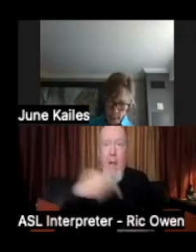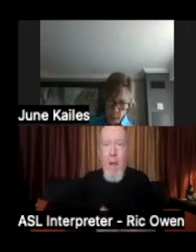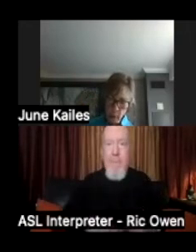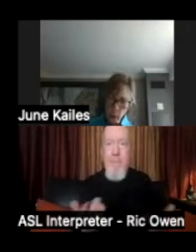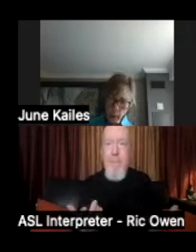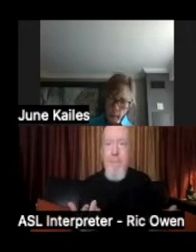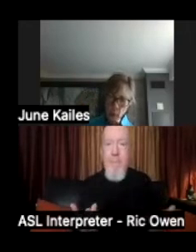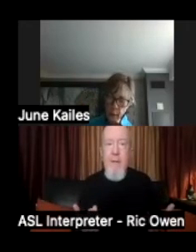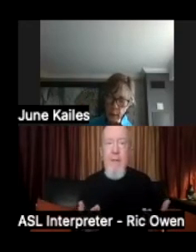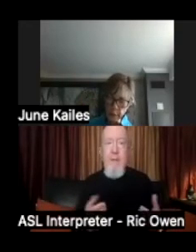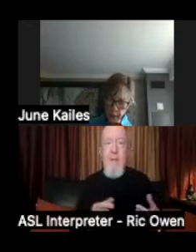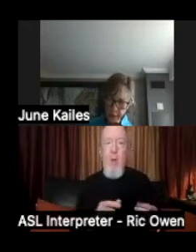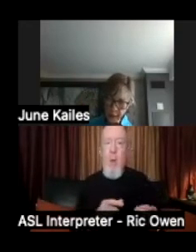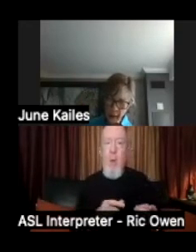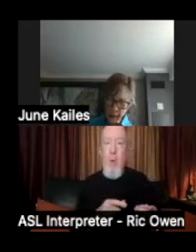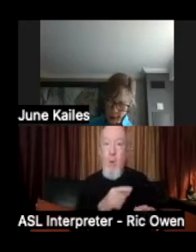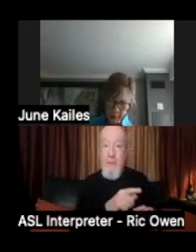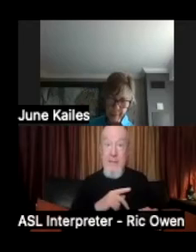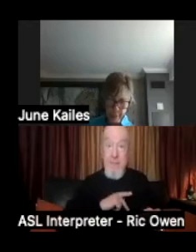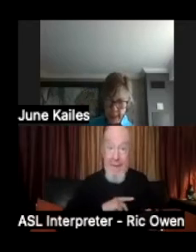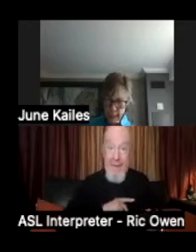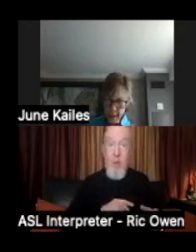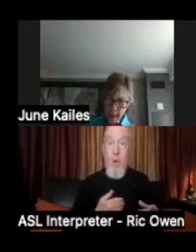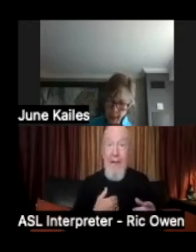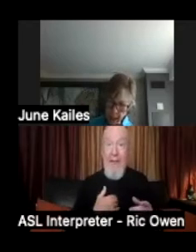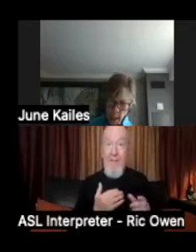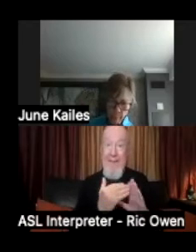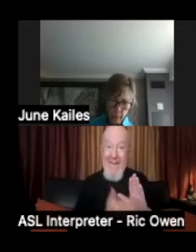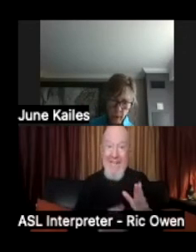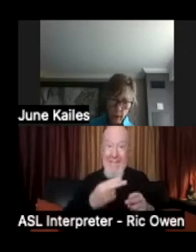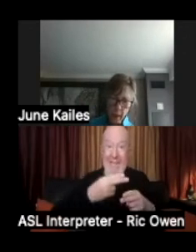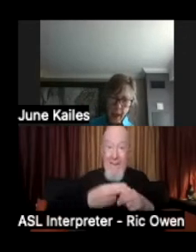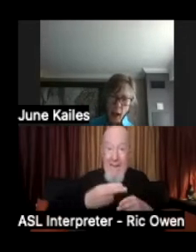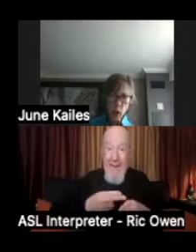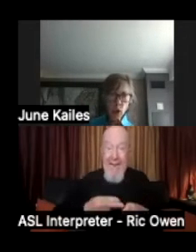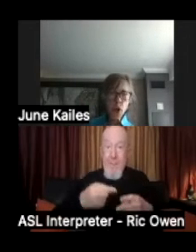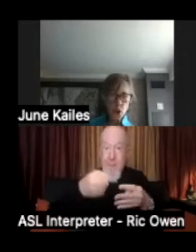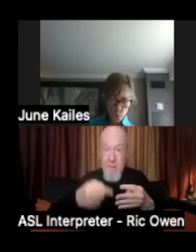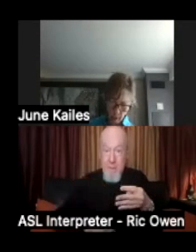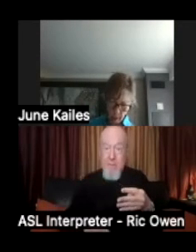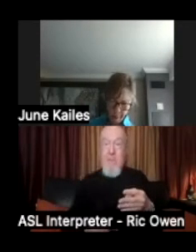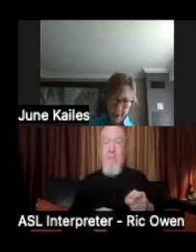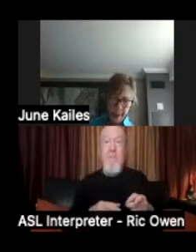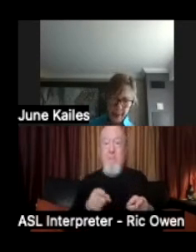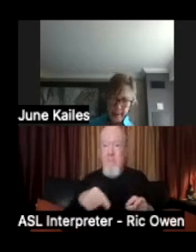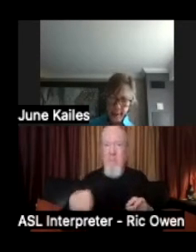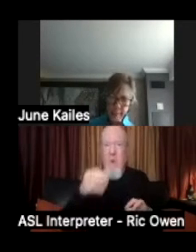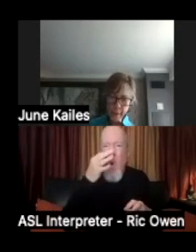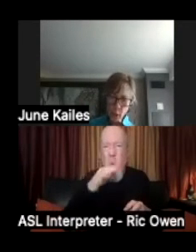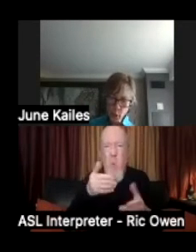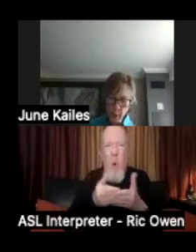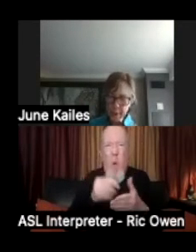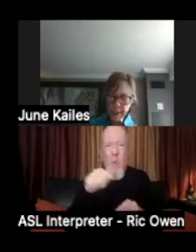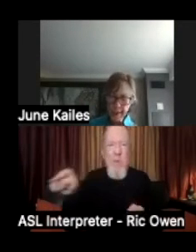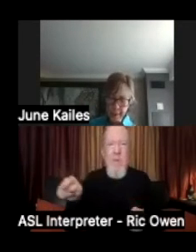of people who agree to check on and, if needed, help are close by and can